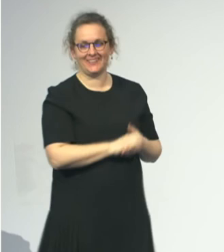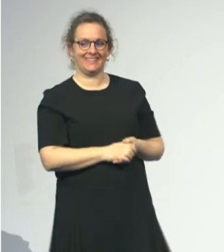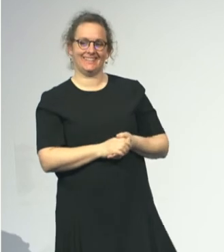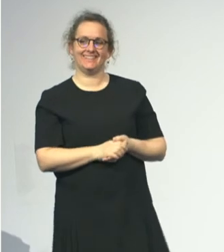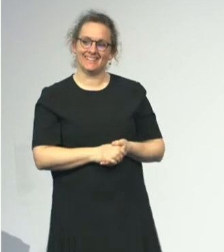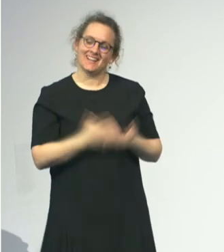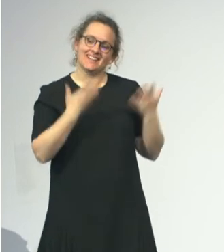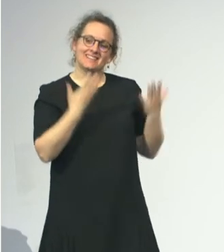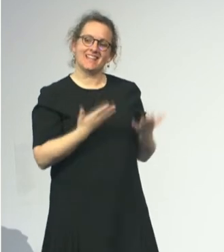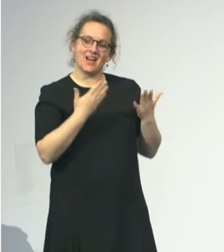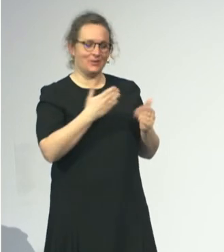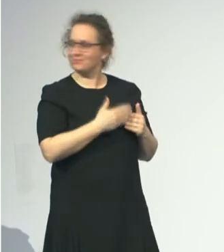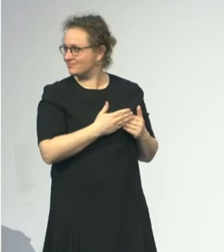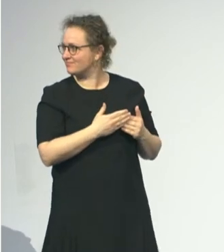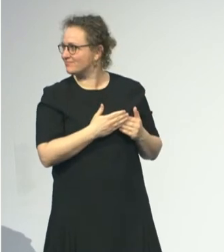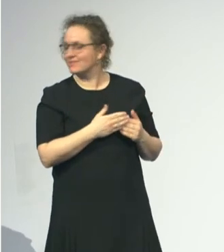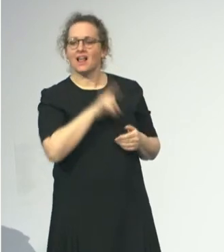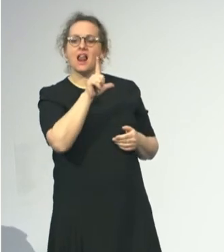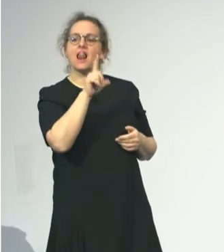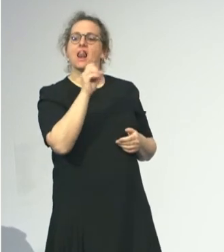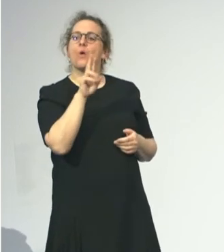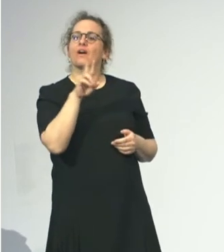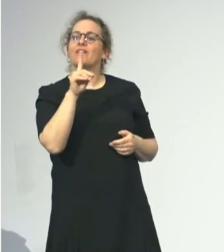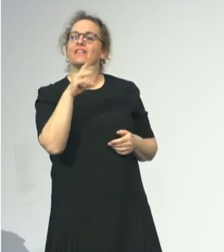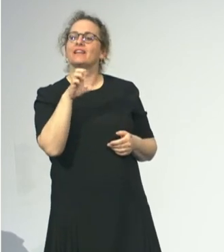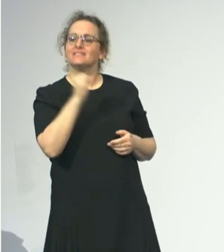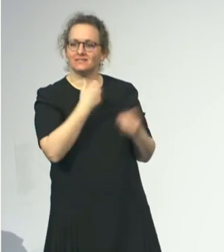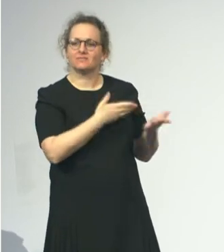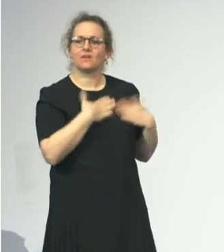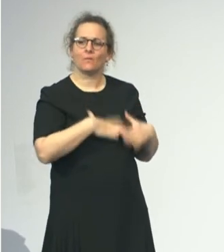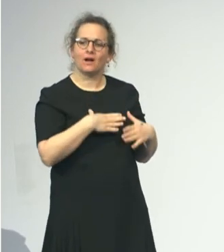Lourdes, your advice to people